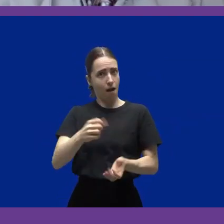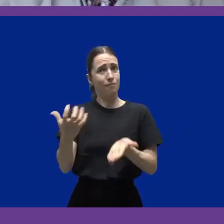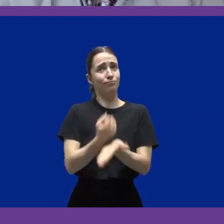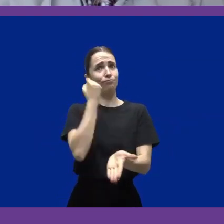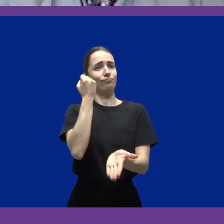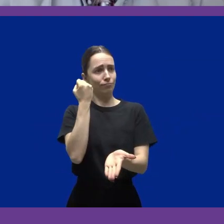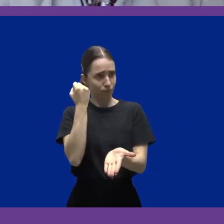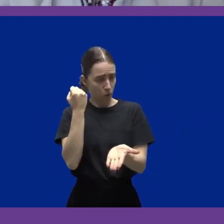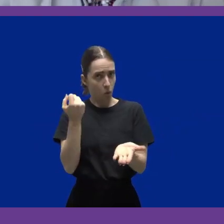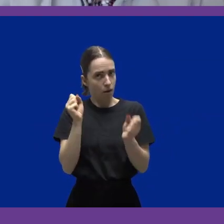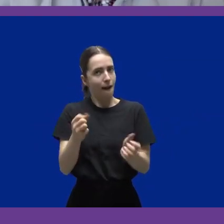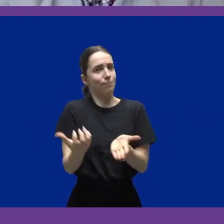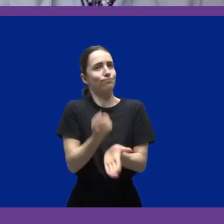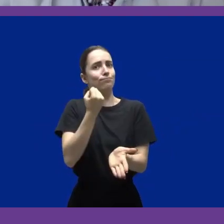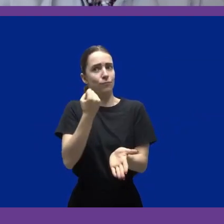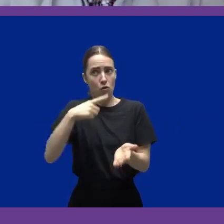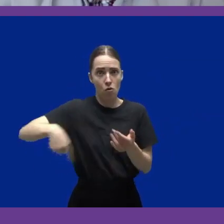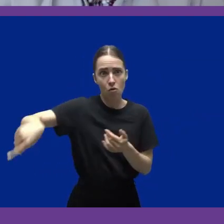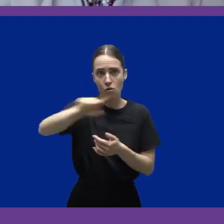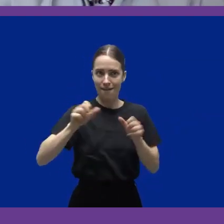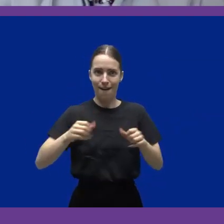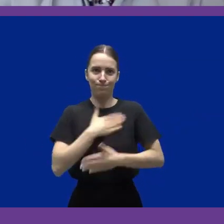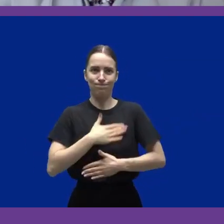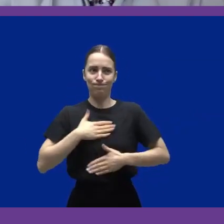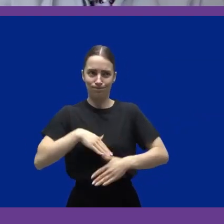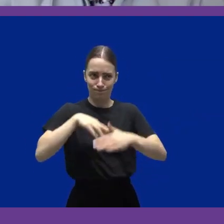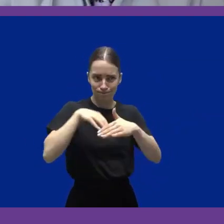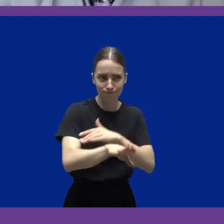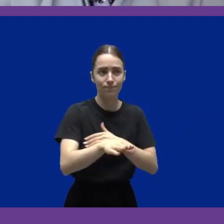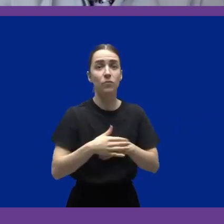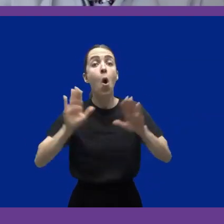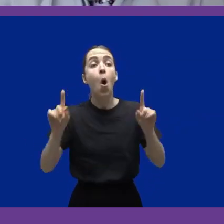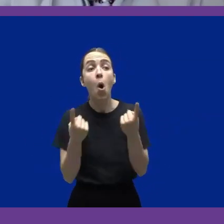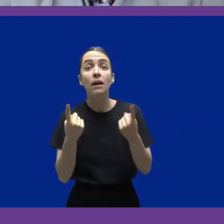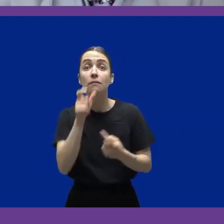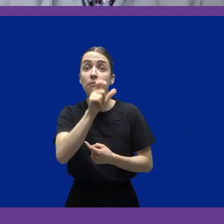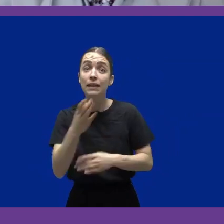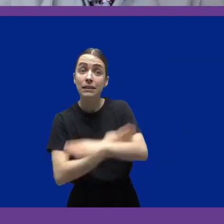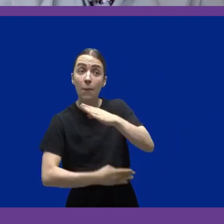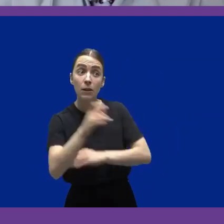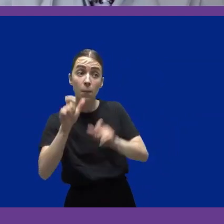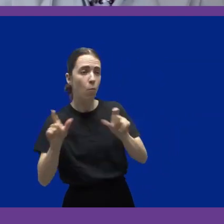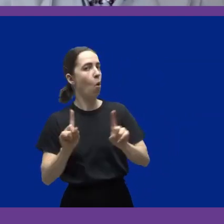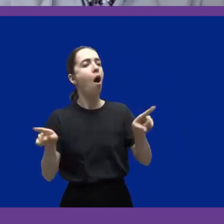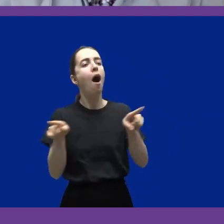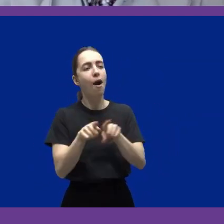for persons with disabilities and as consumers in the single market. Next slide.